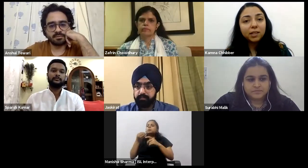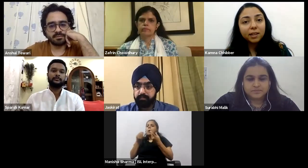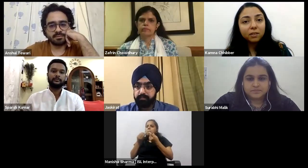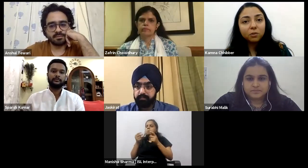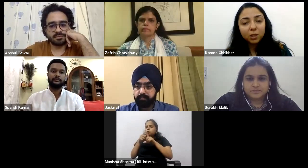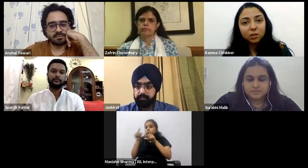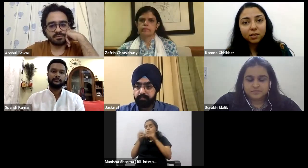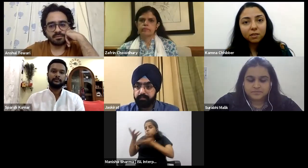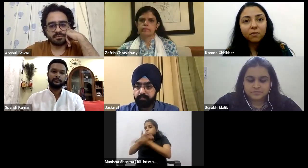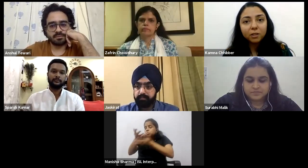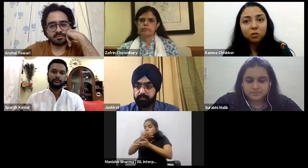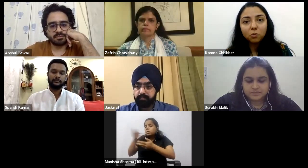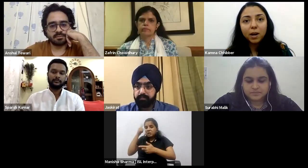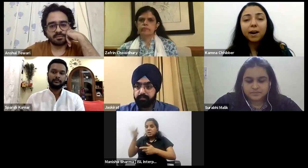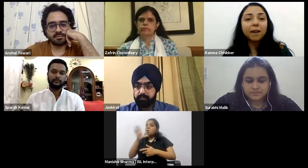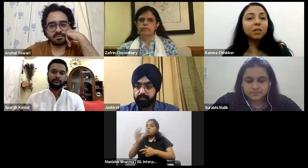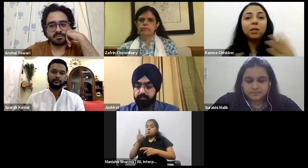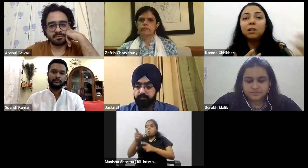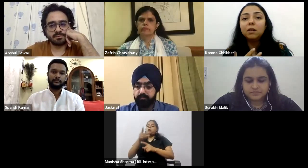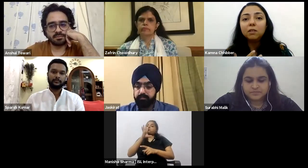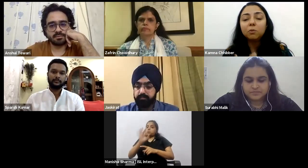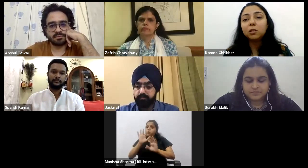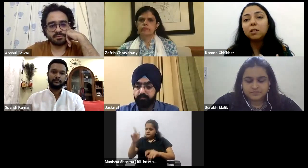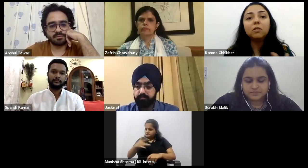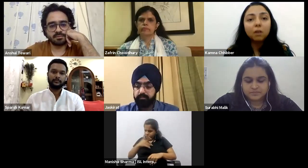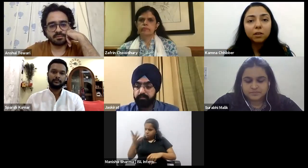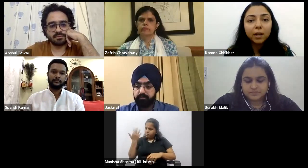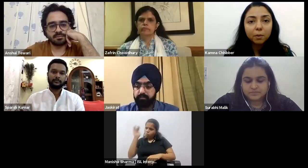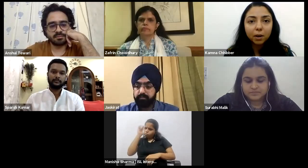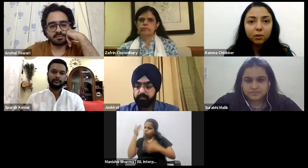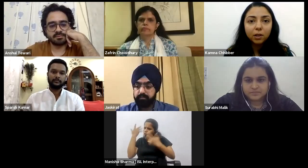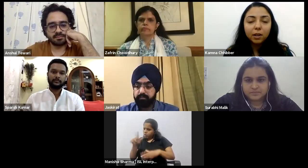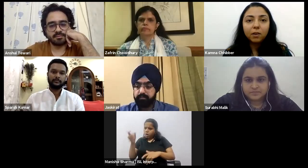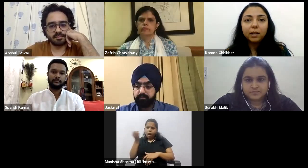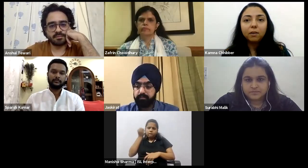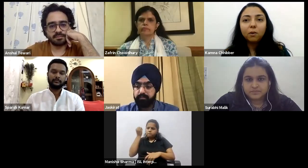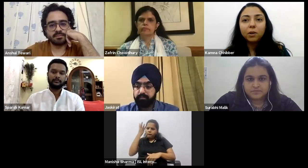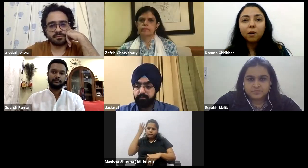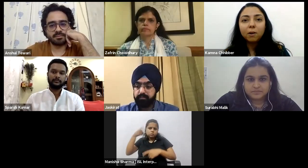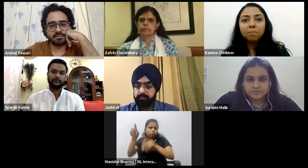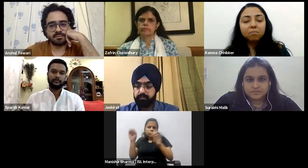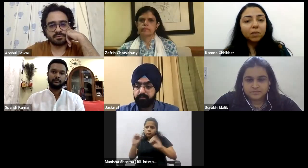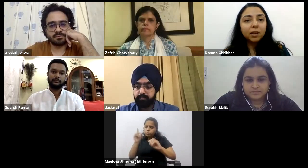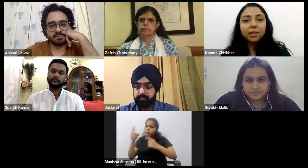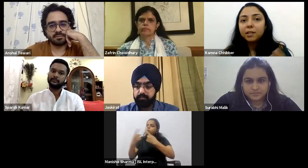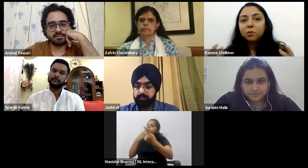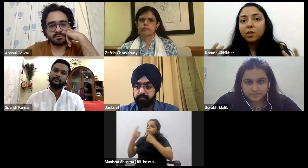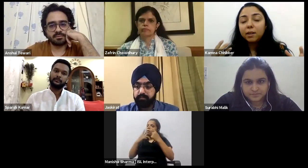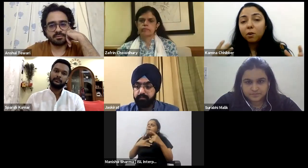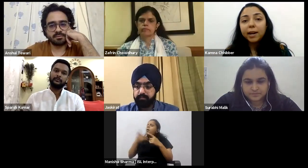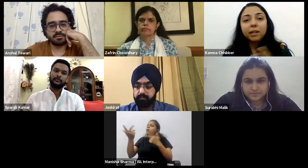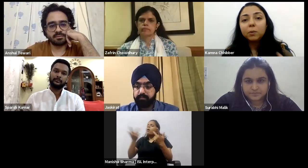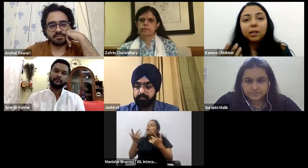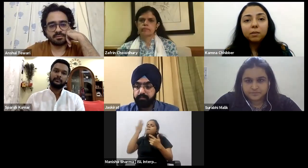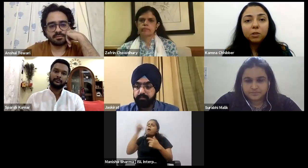feel that that information is in fact true? Have they been hearing information that you're not aware about, right? Or is it that they're